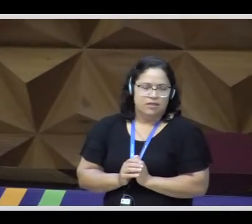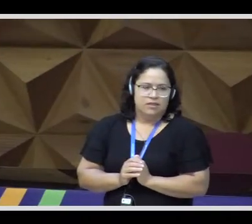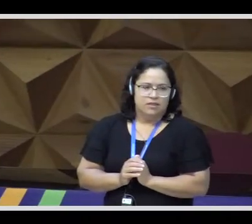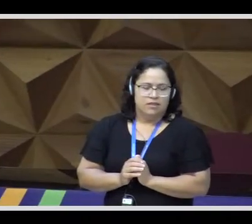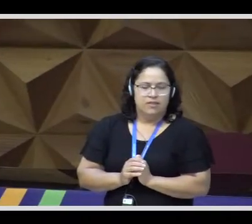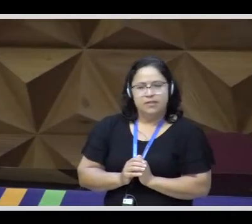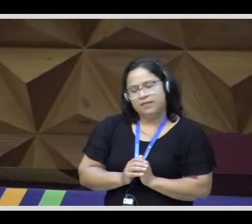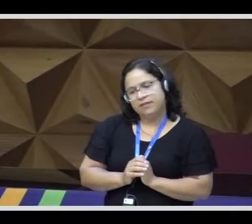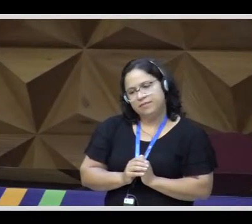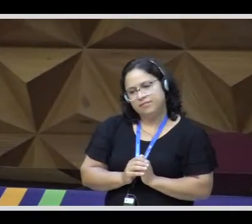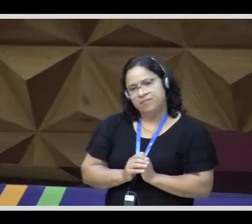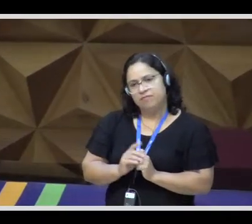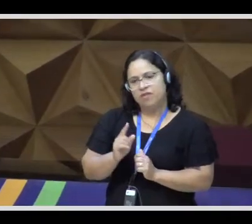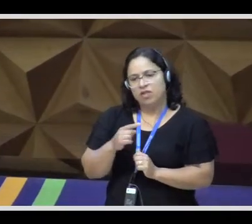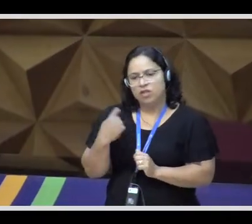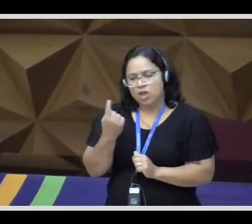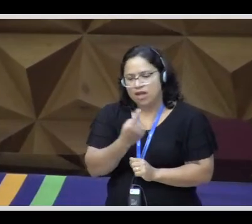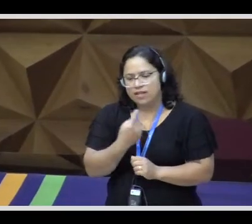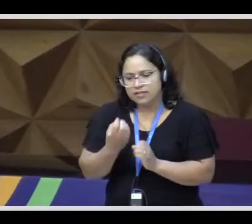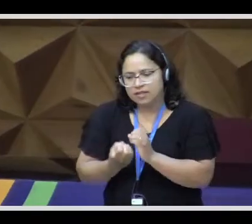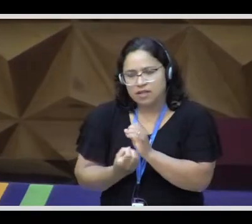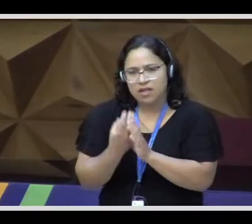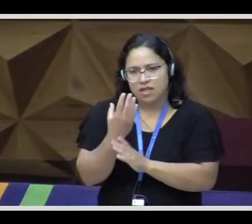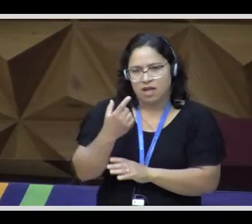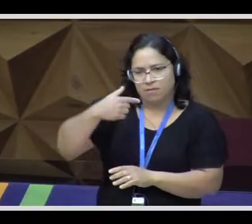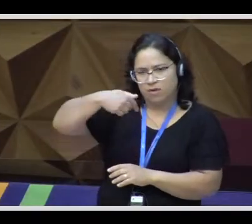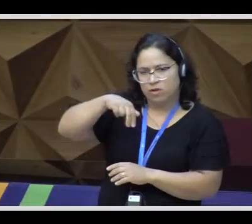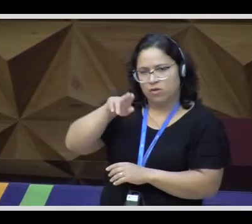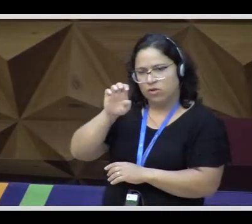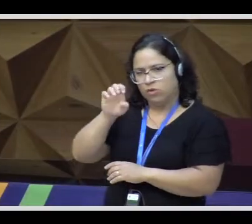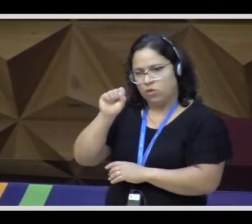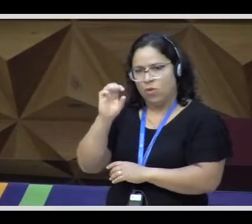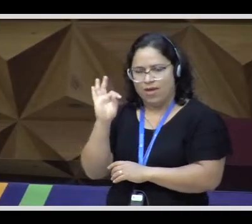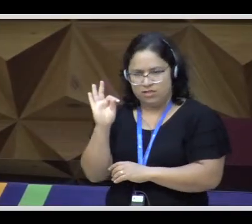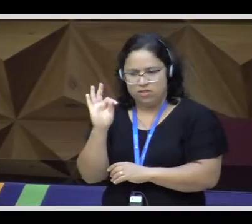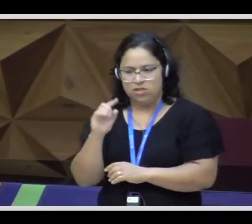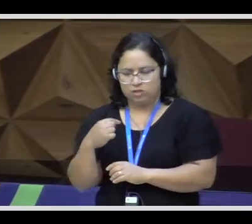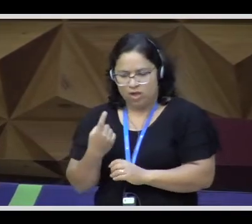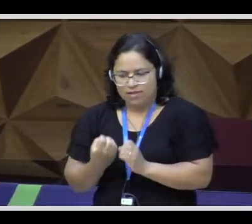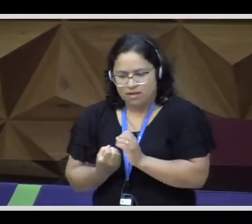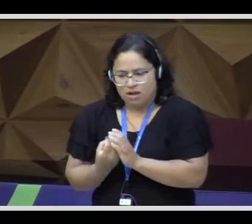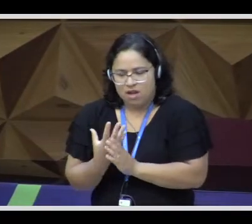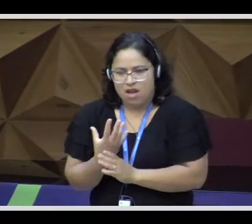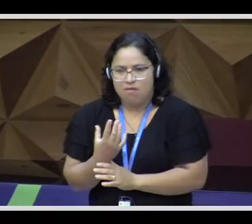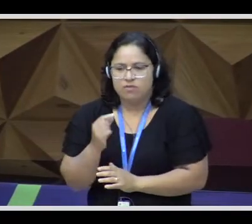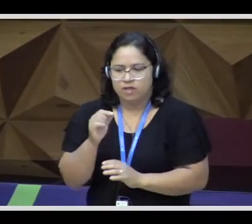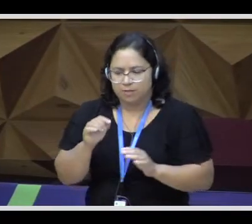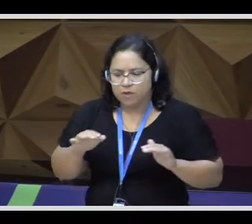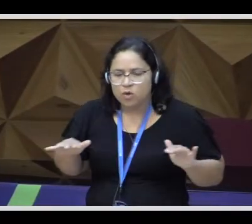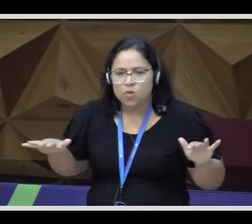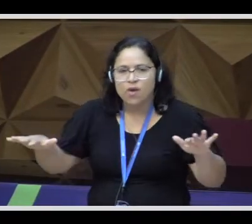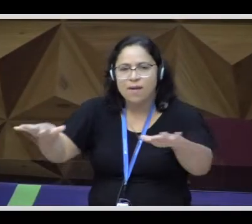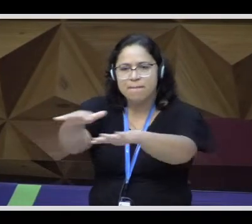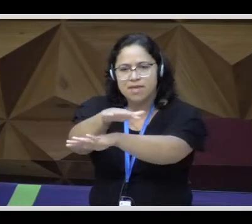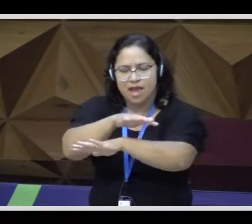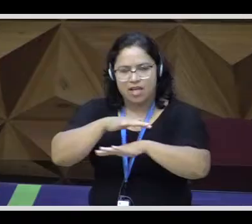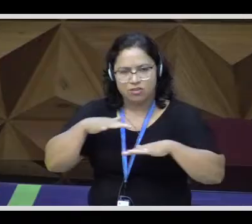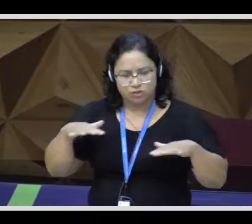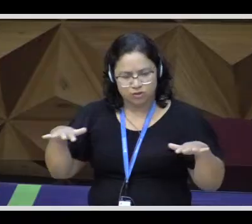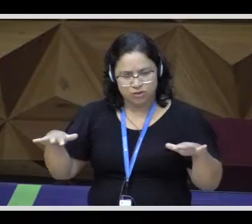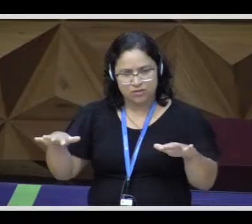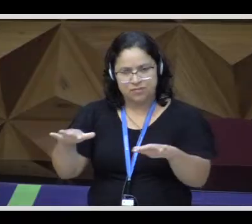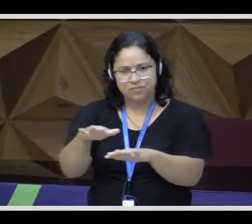we created at Quest was an environment where the data-driven and the